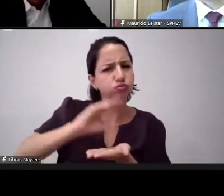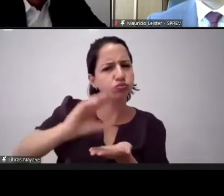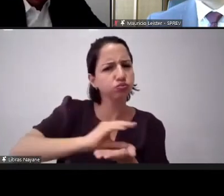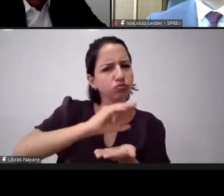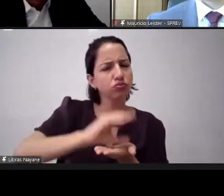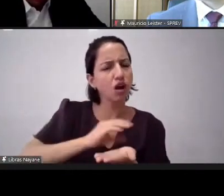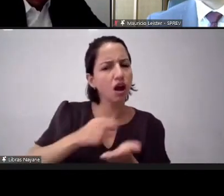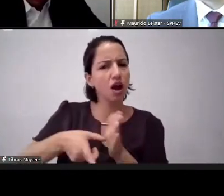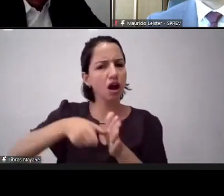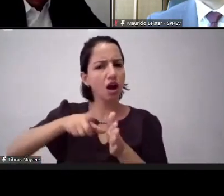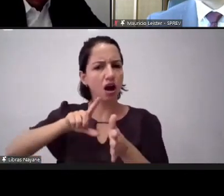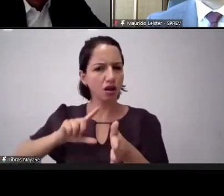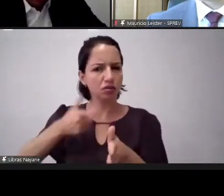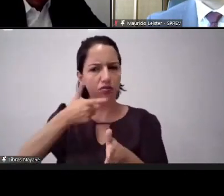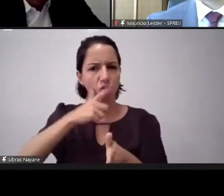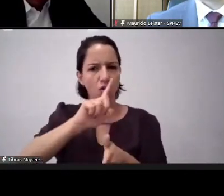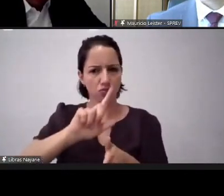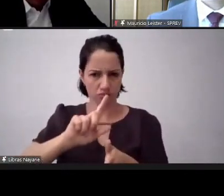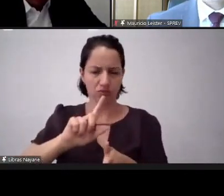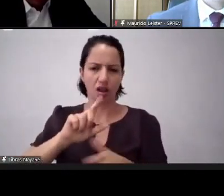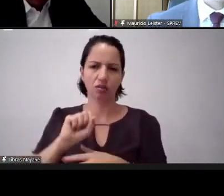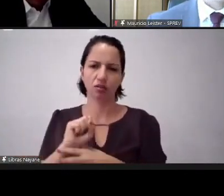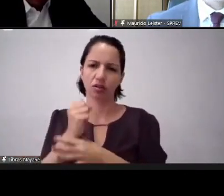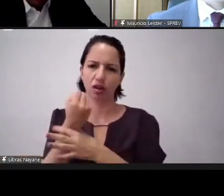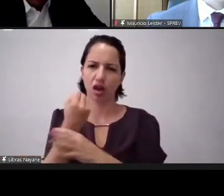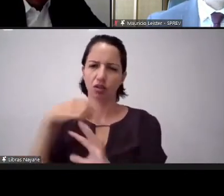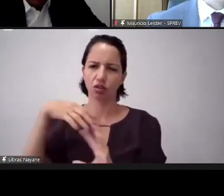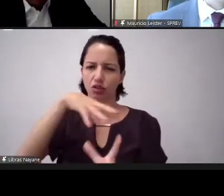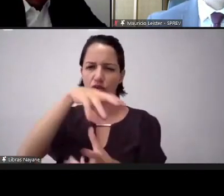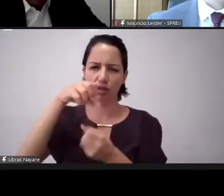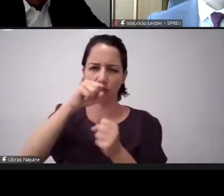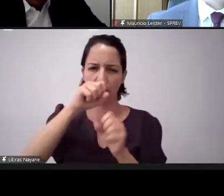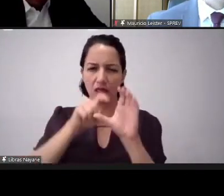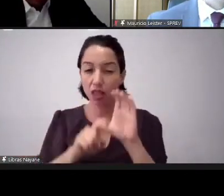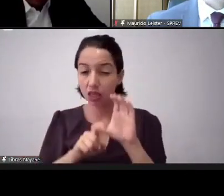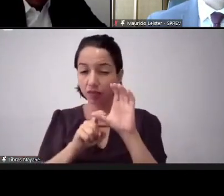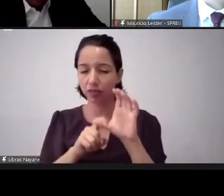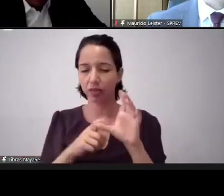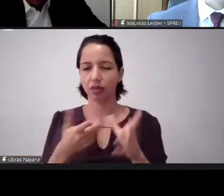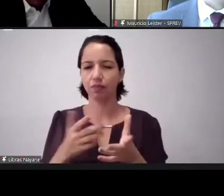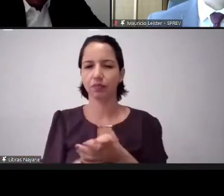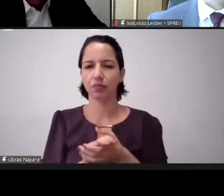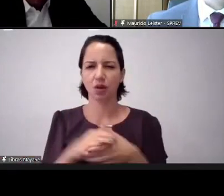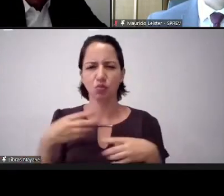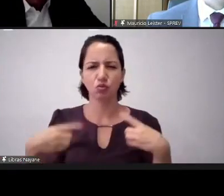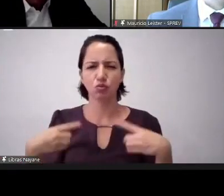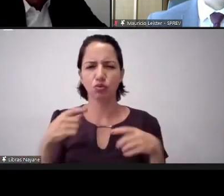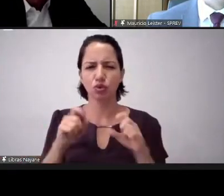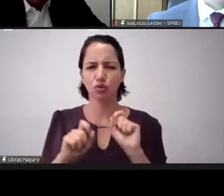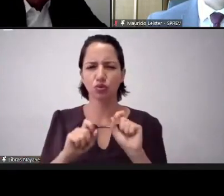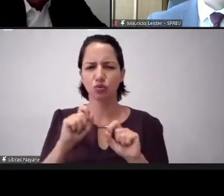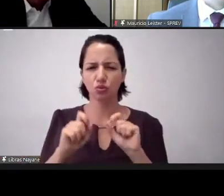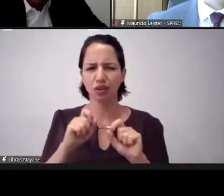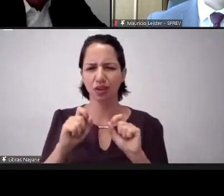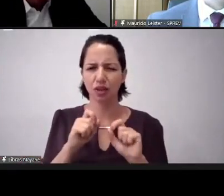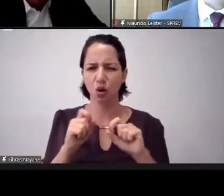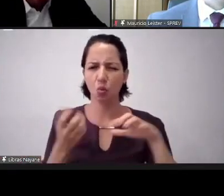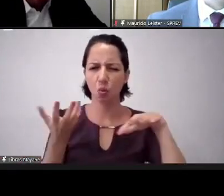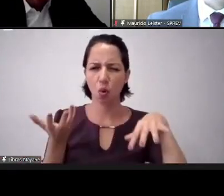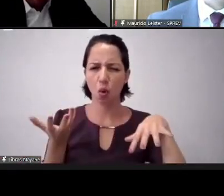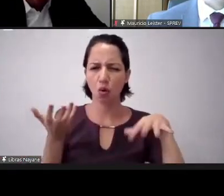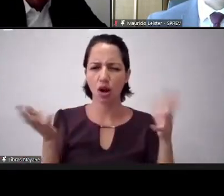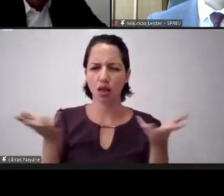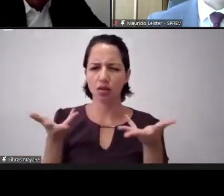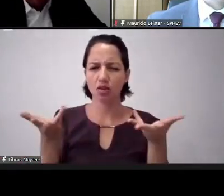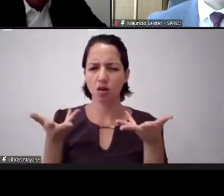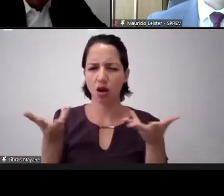the collection, we have these figures and ensure the sustainability.